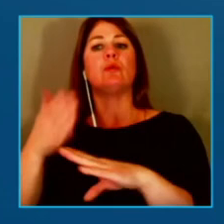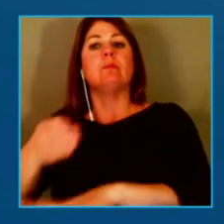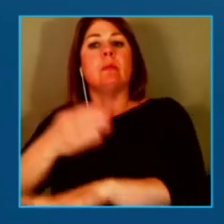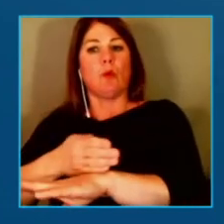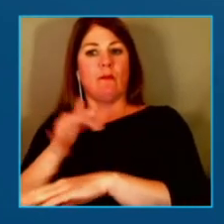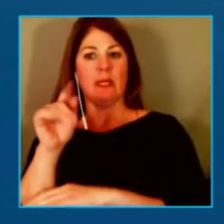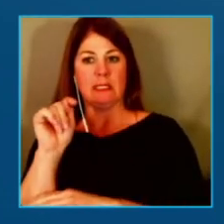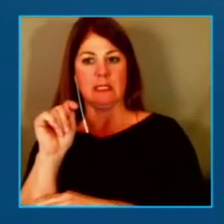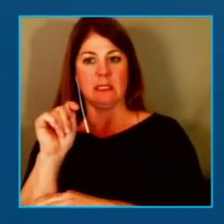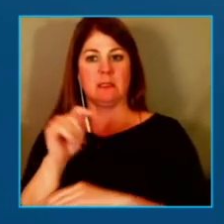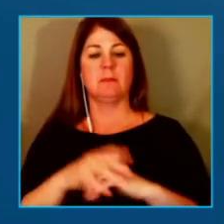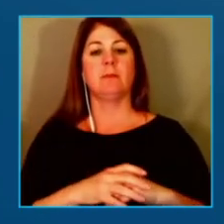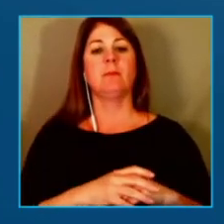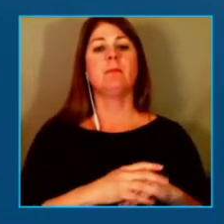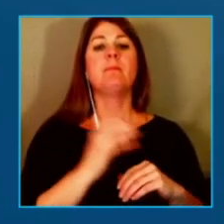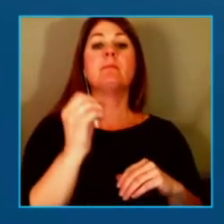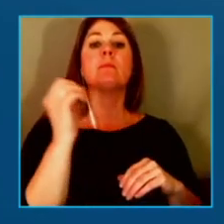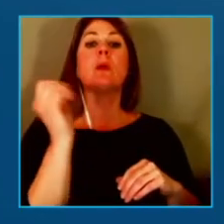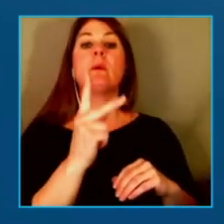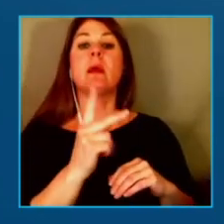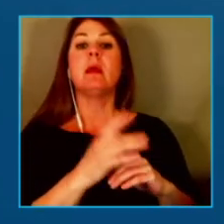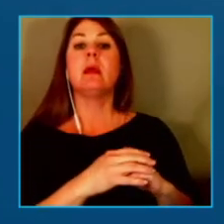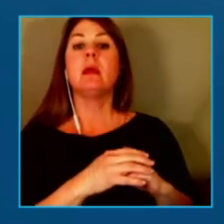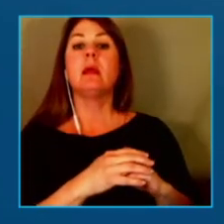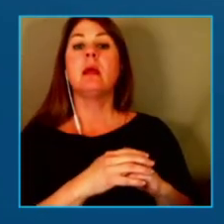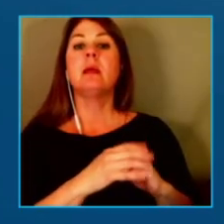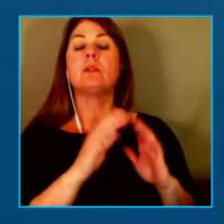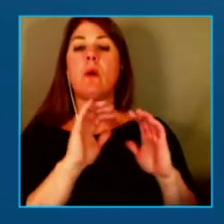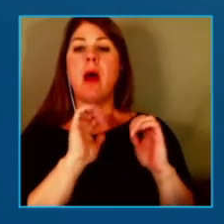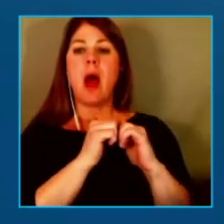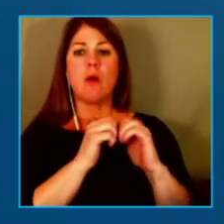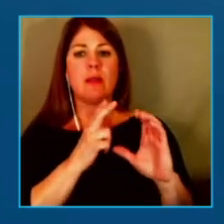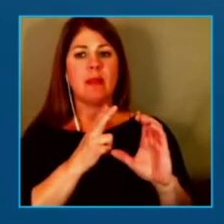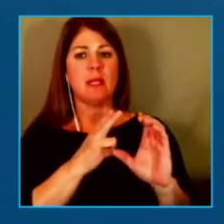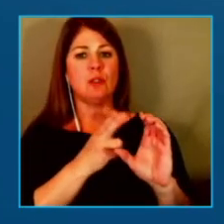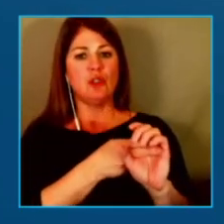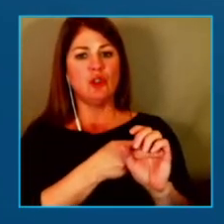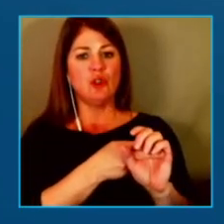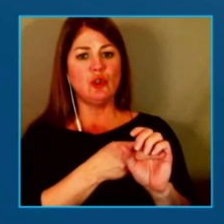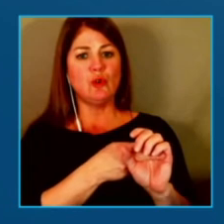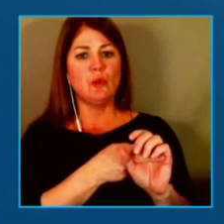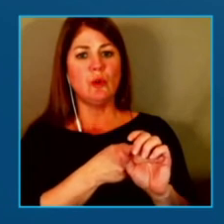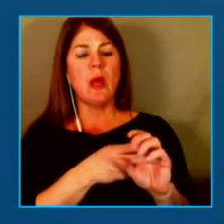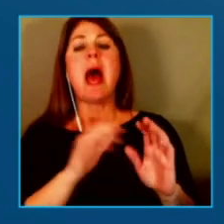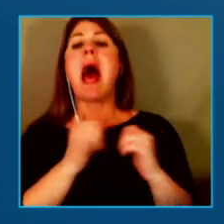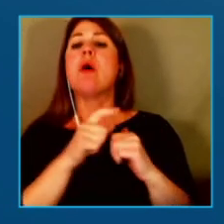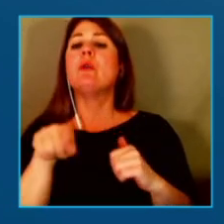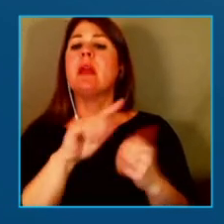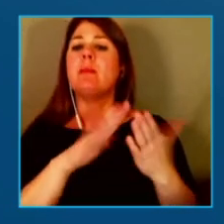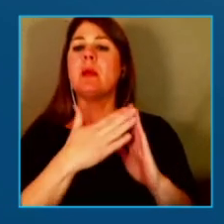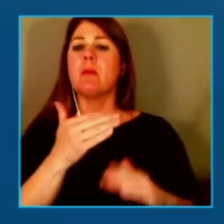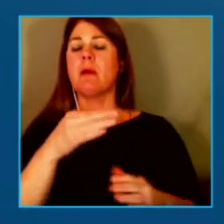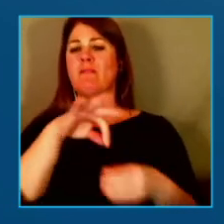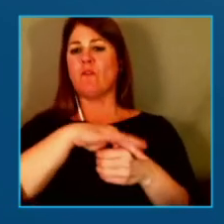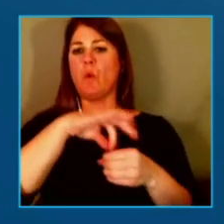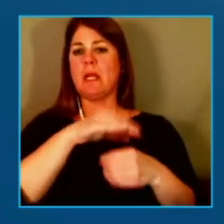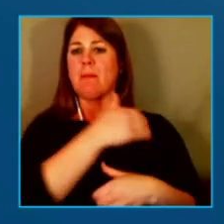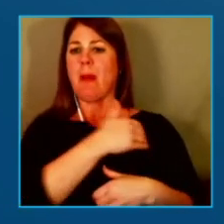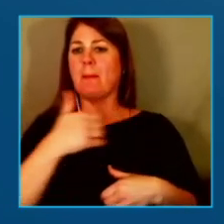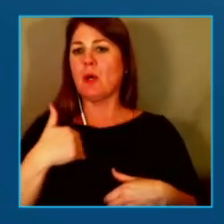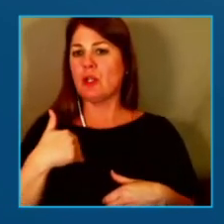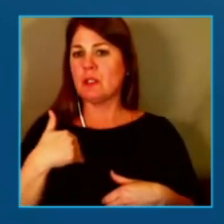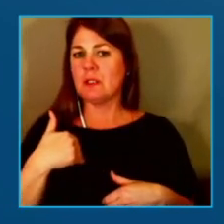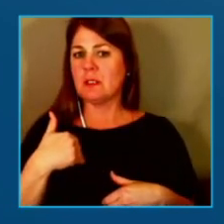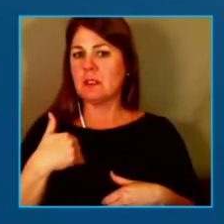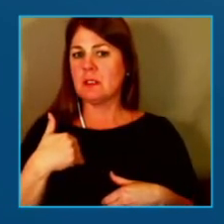like a constituency caucus, how they join, become voting members, I guess, of the committee, is that's